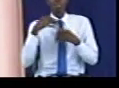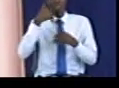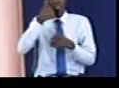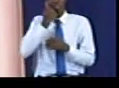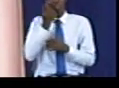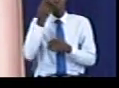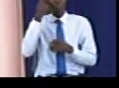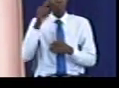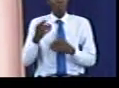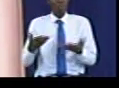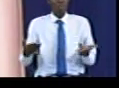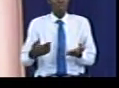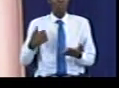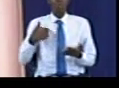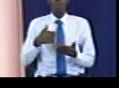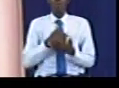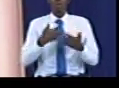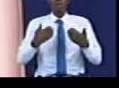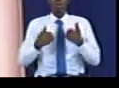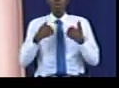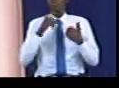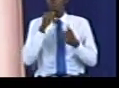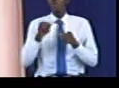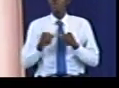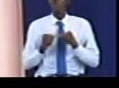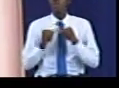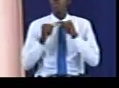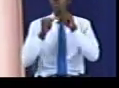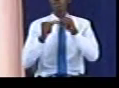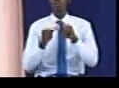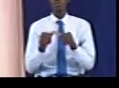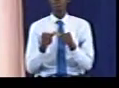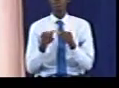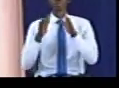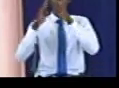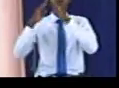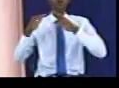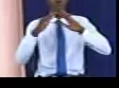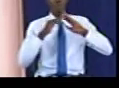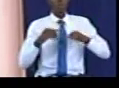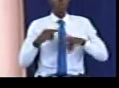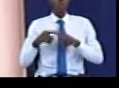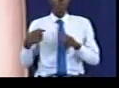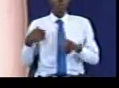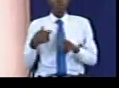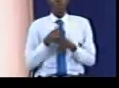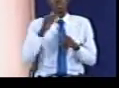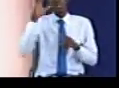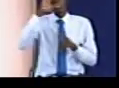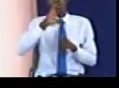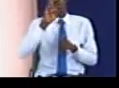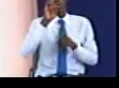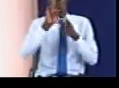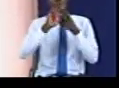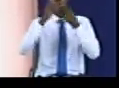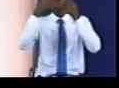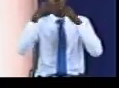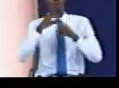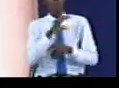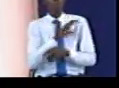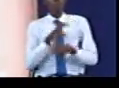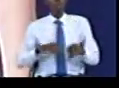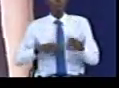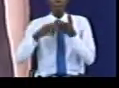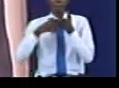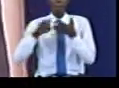no continuing city, but we seek one to come. He paid the price. Look at verse 20. Verse 20 of